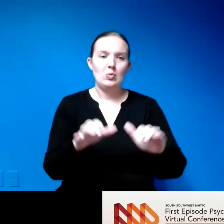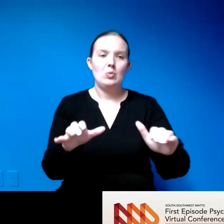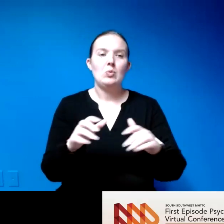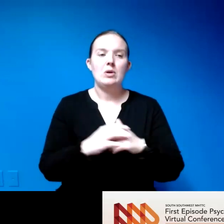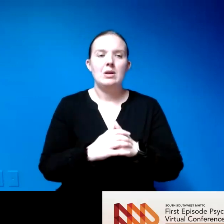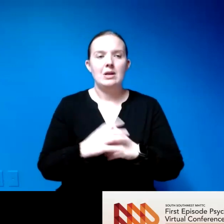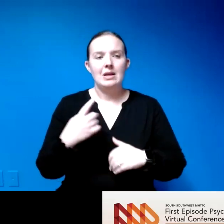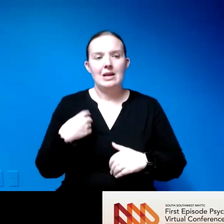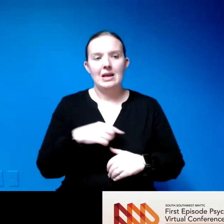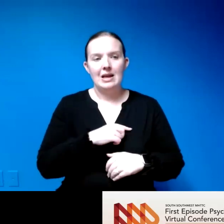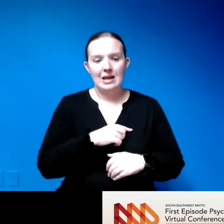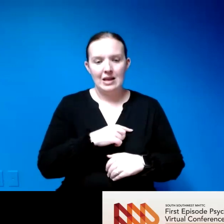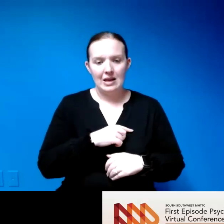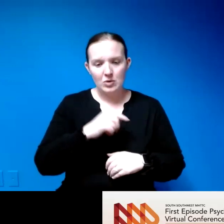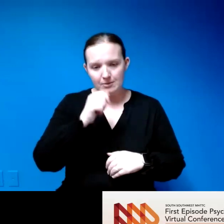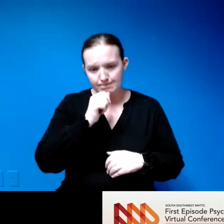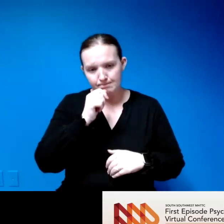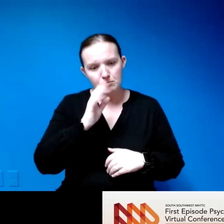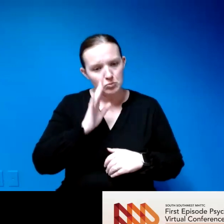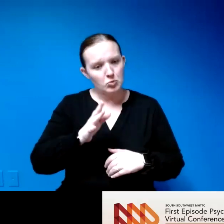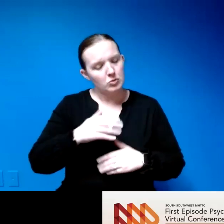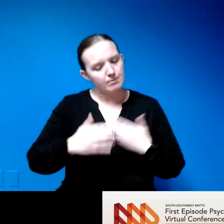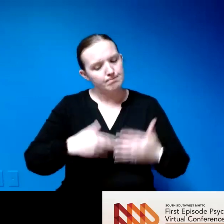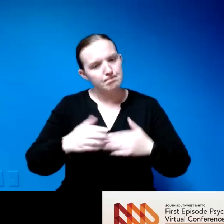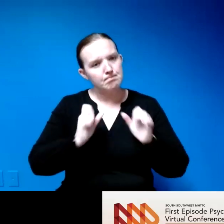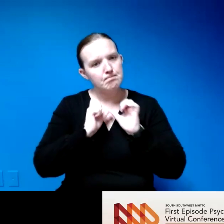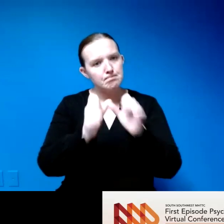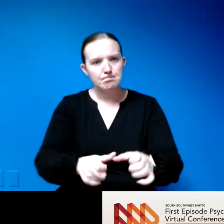very intentional about continuing in the business.